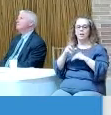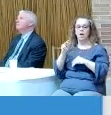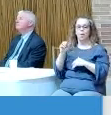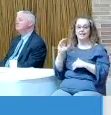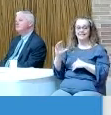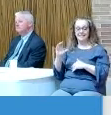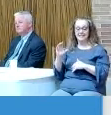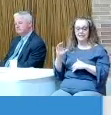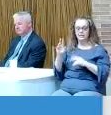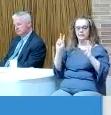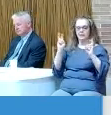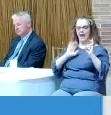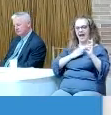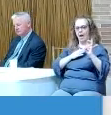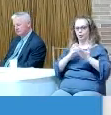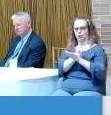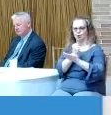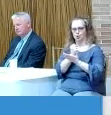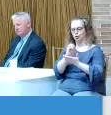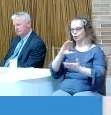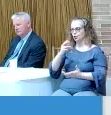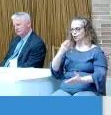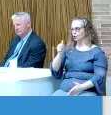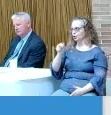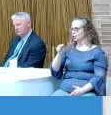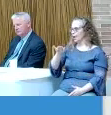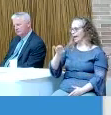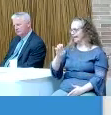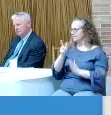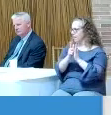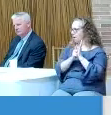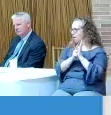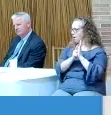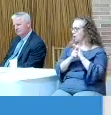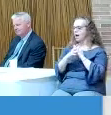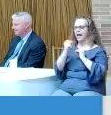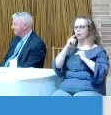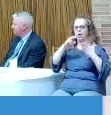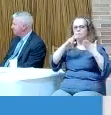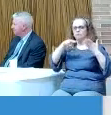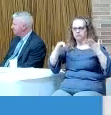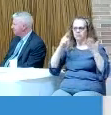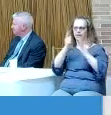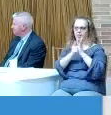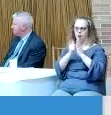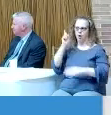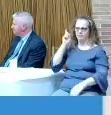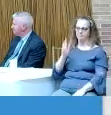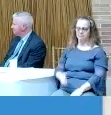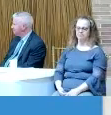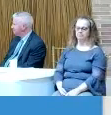chance law has um some greater protections and um you can look at those um as